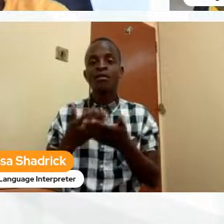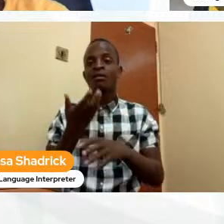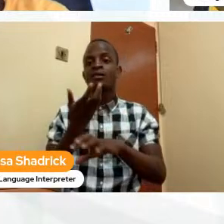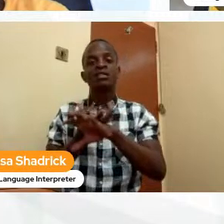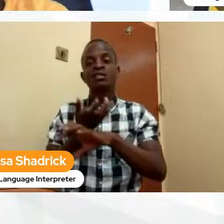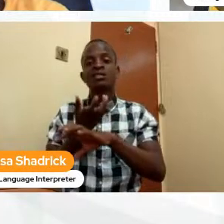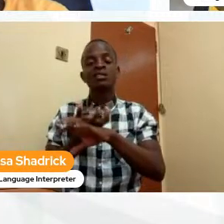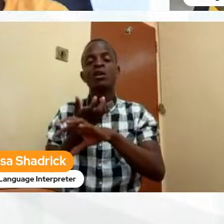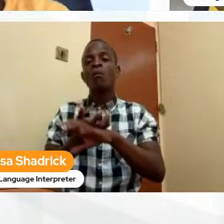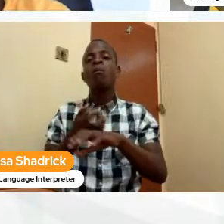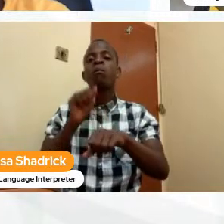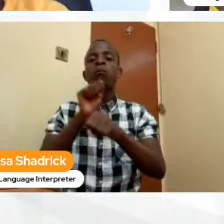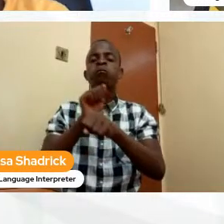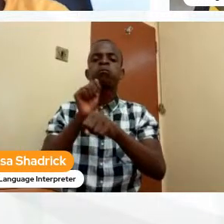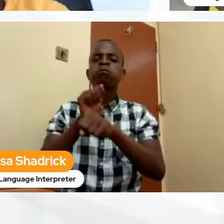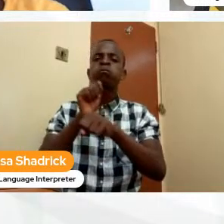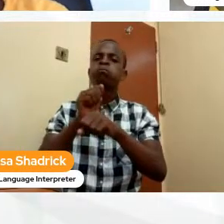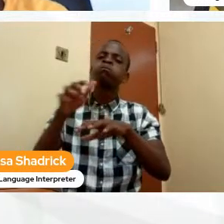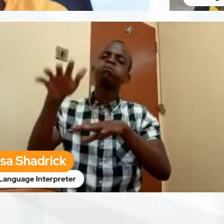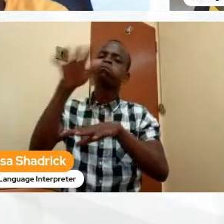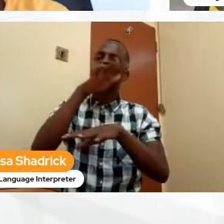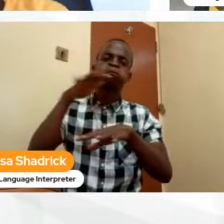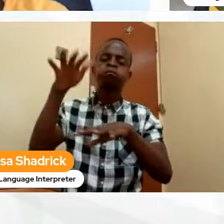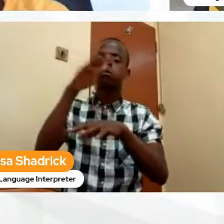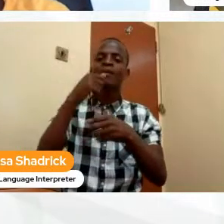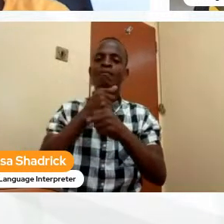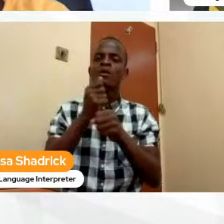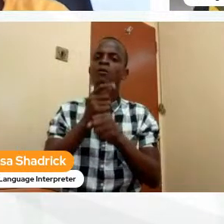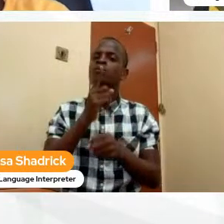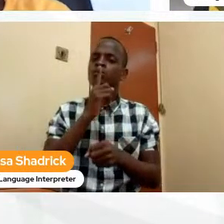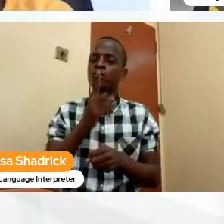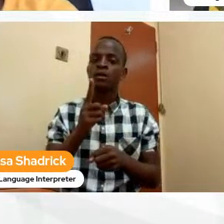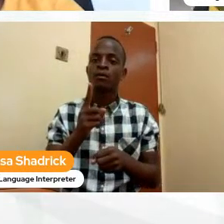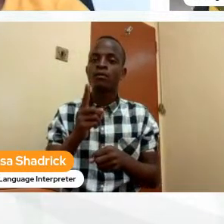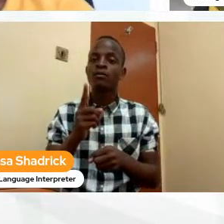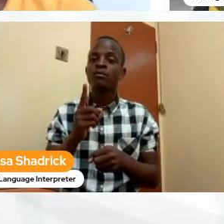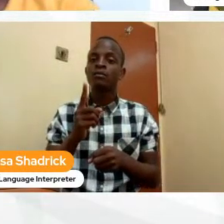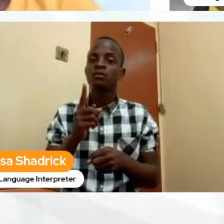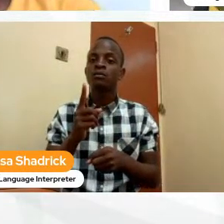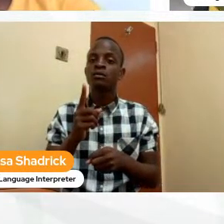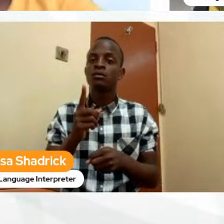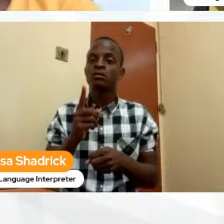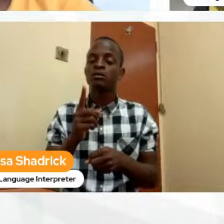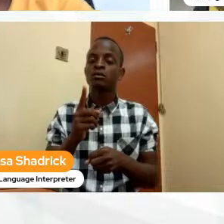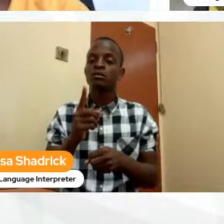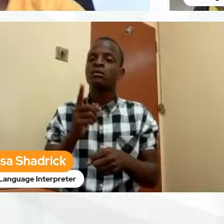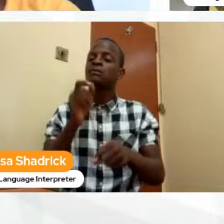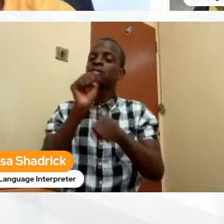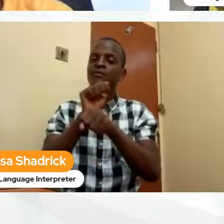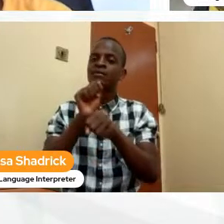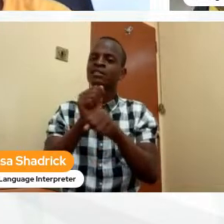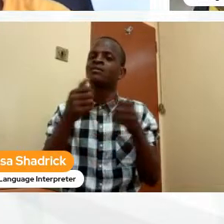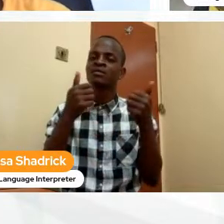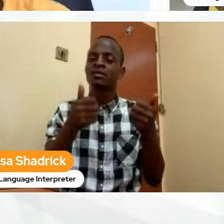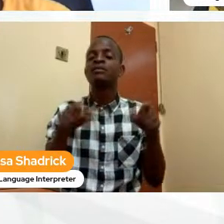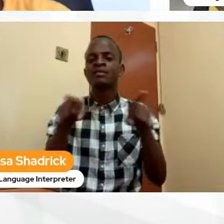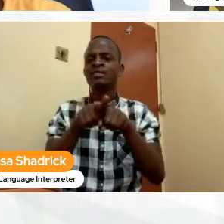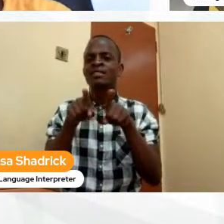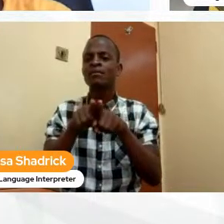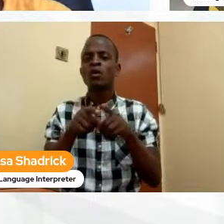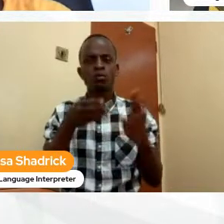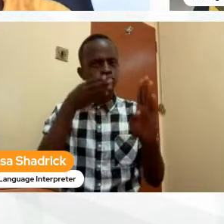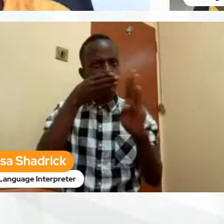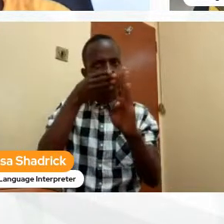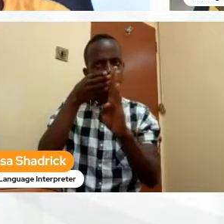extra mile to be able to make sure that they provide extreme services. And those are the target for